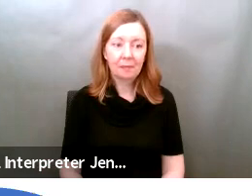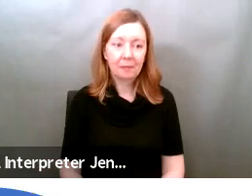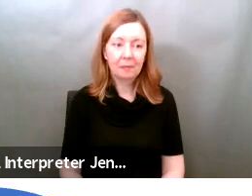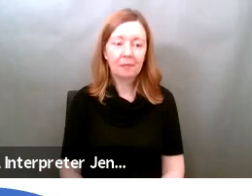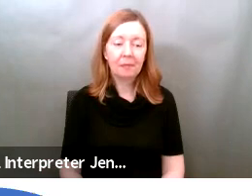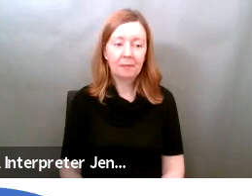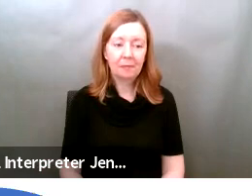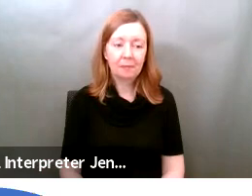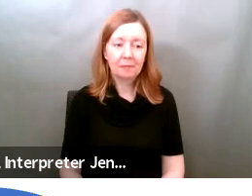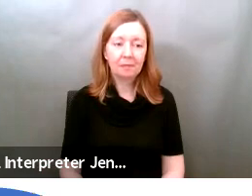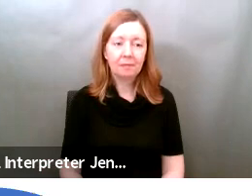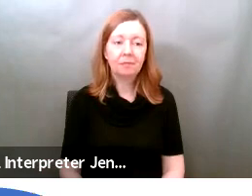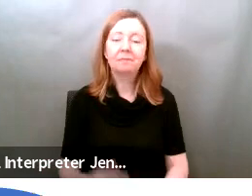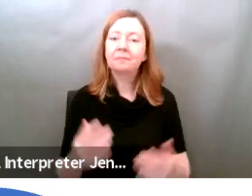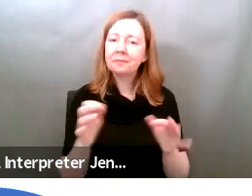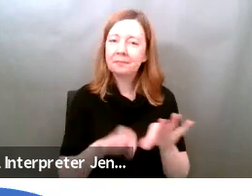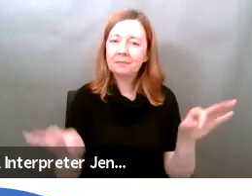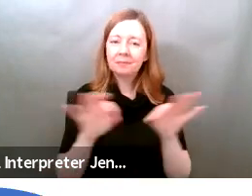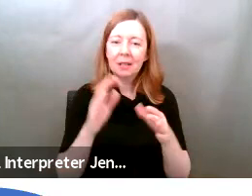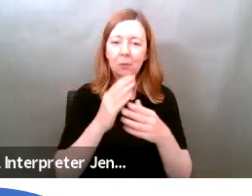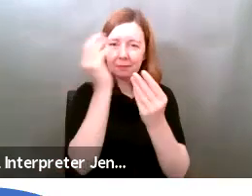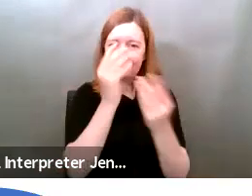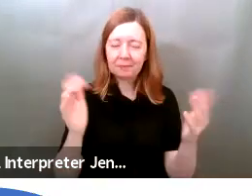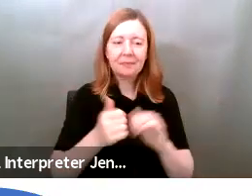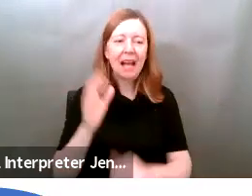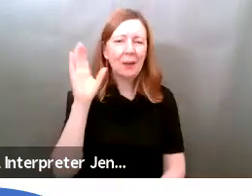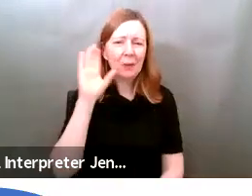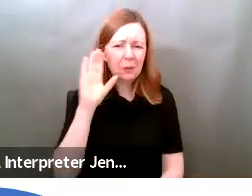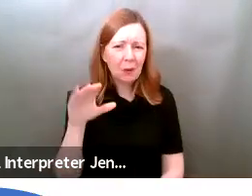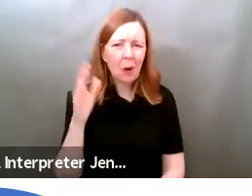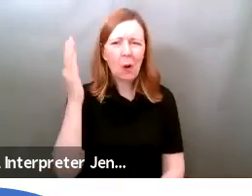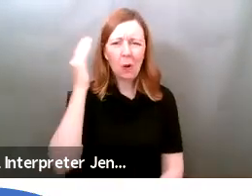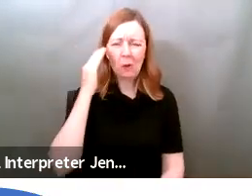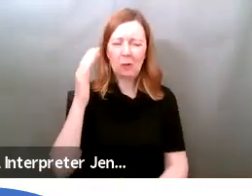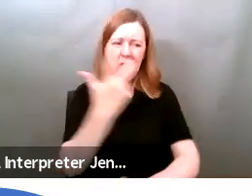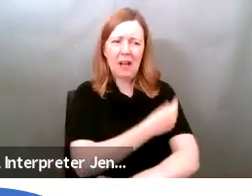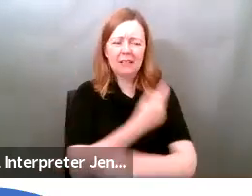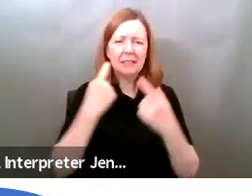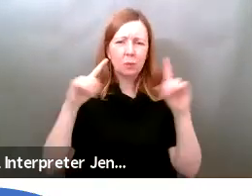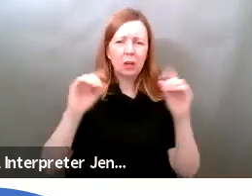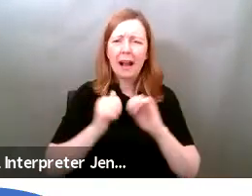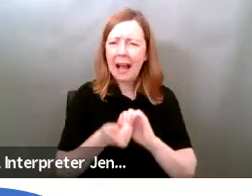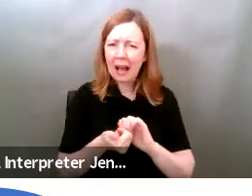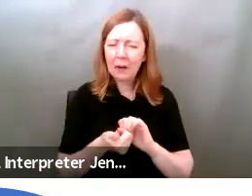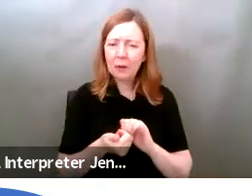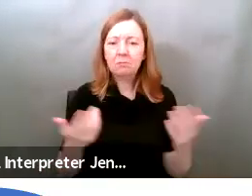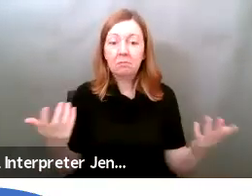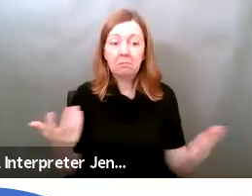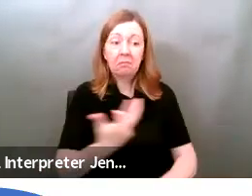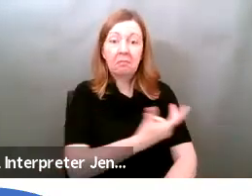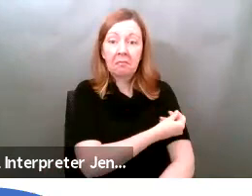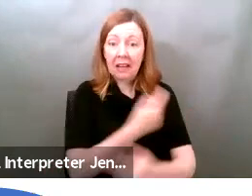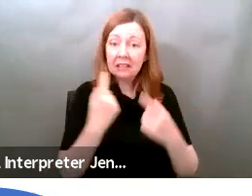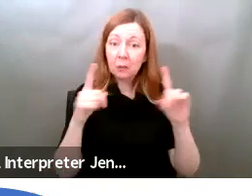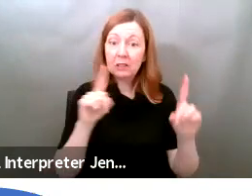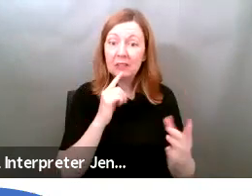So one thing that's important to share, I think, is how do we know that this vaccine will work? It's easy to say, well, this vaccine works